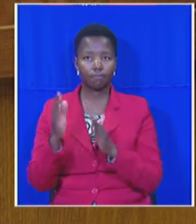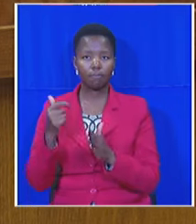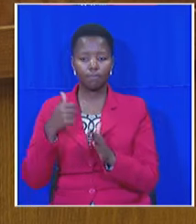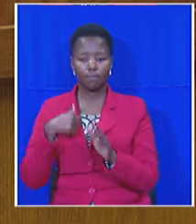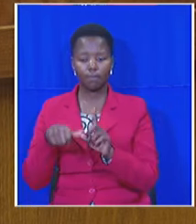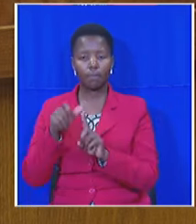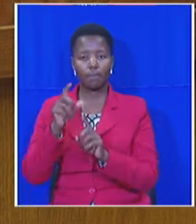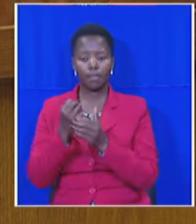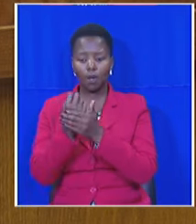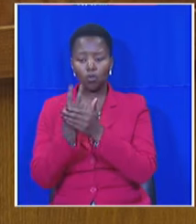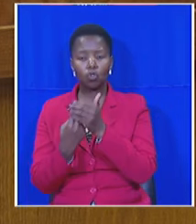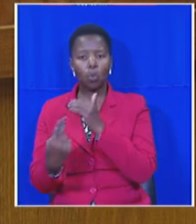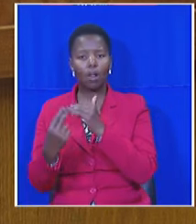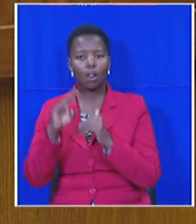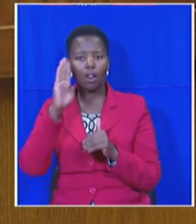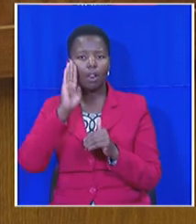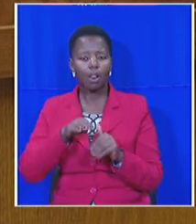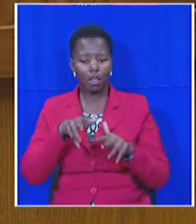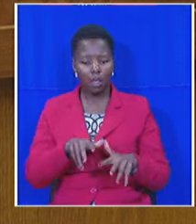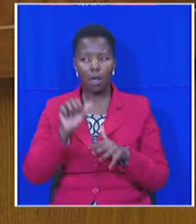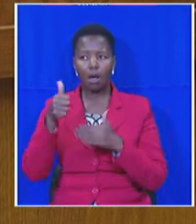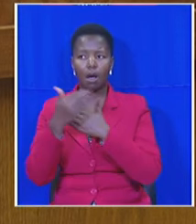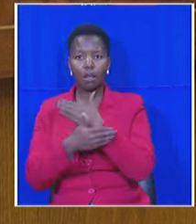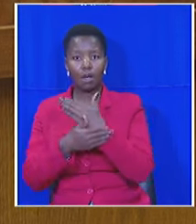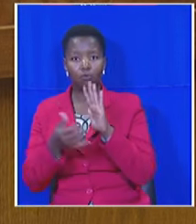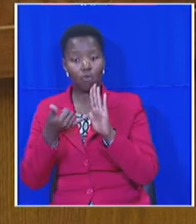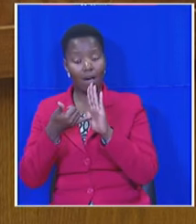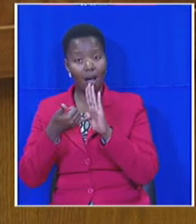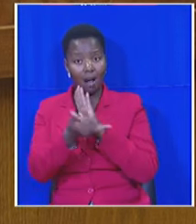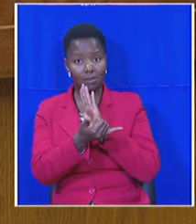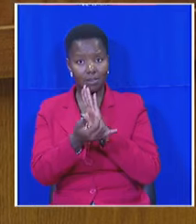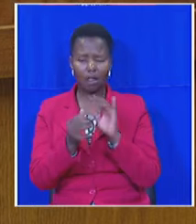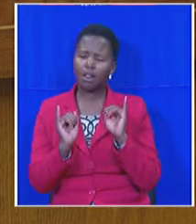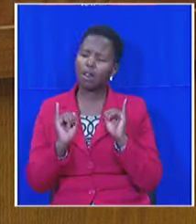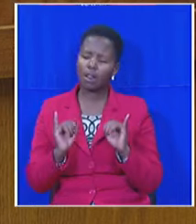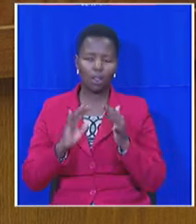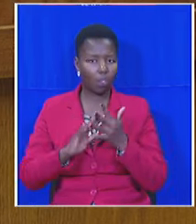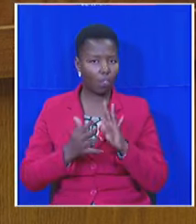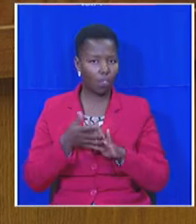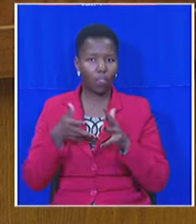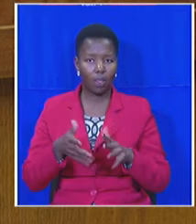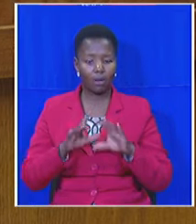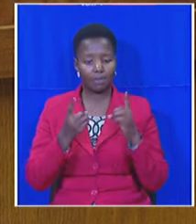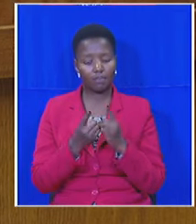of dual citizen without prior warning is yet another contributing factor to the departments.